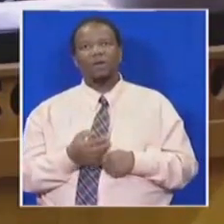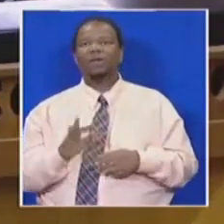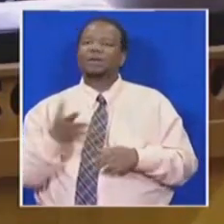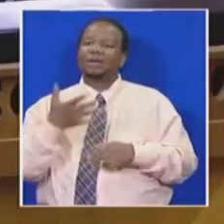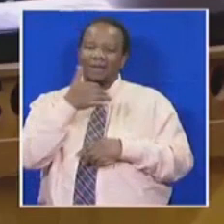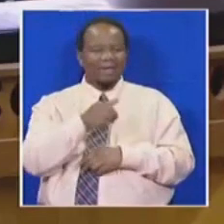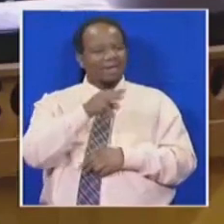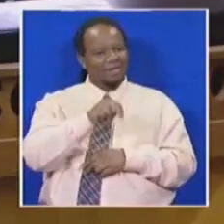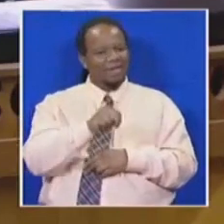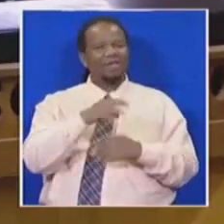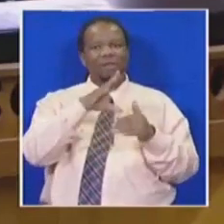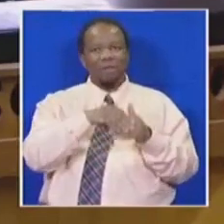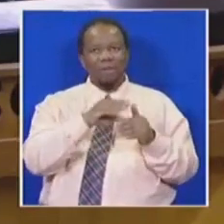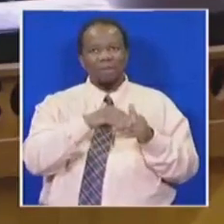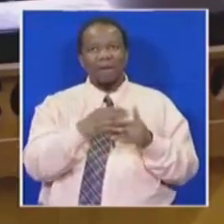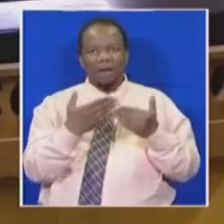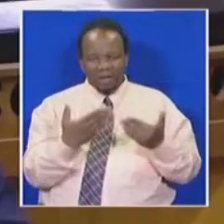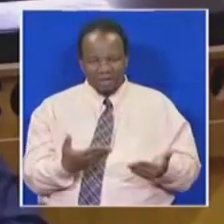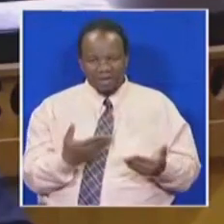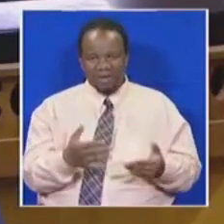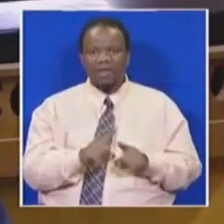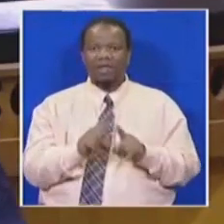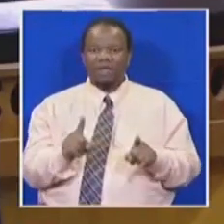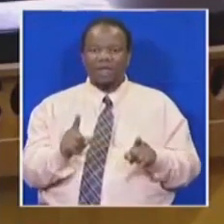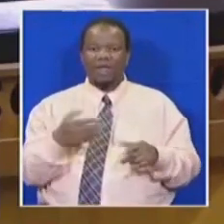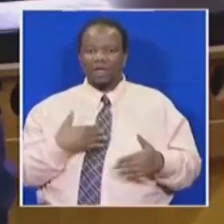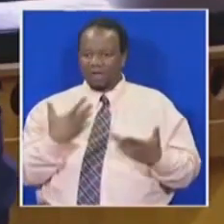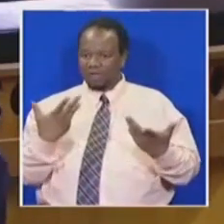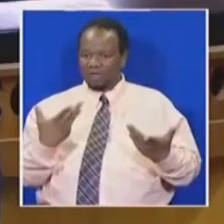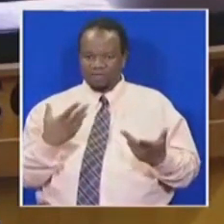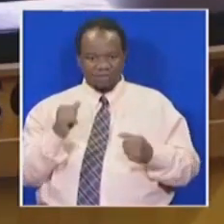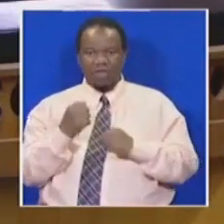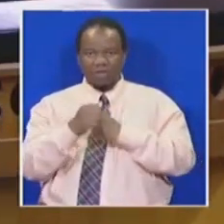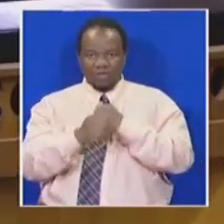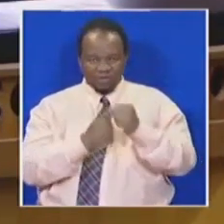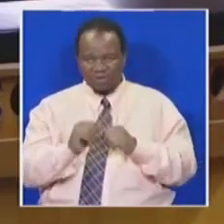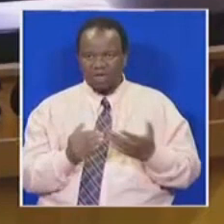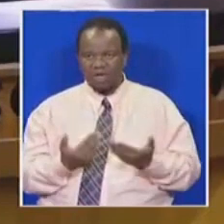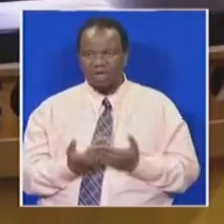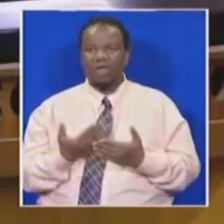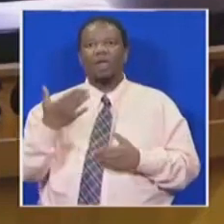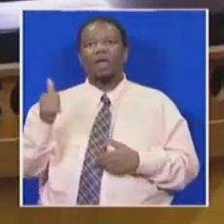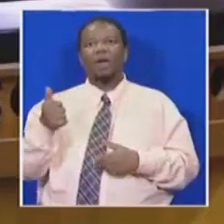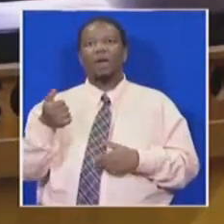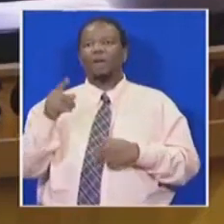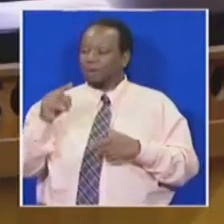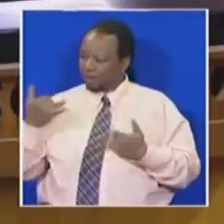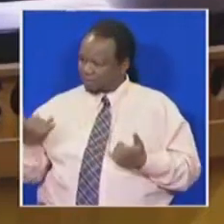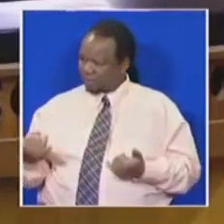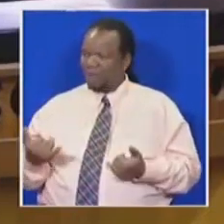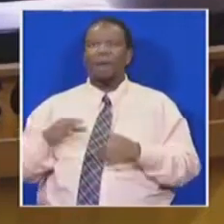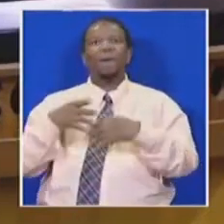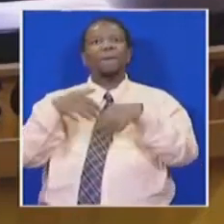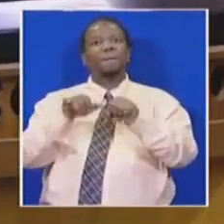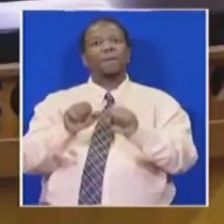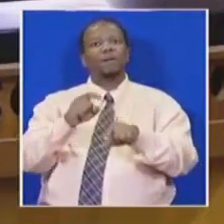ANC members are paid nearly R1 million a year and they cannot even get the basics right, which Honorable Maynier,